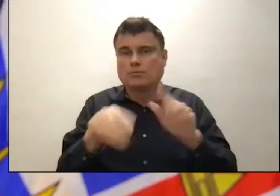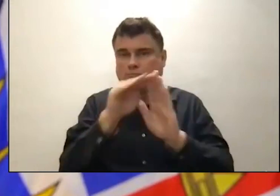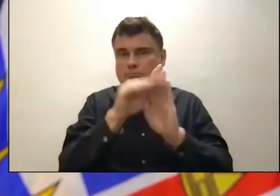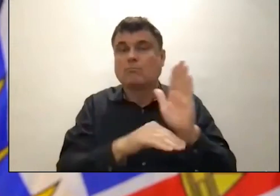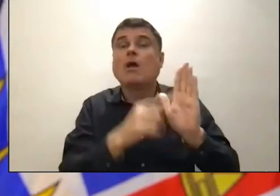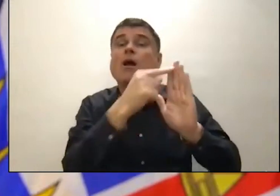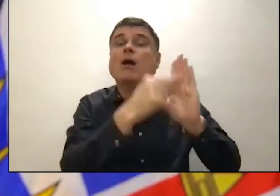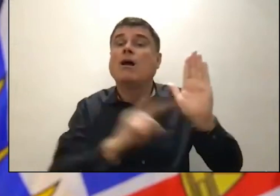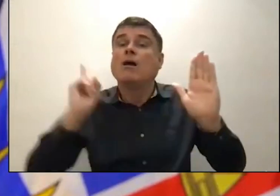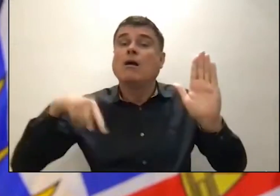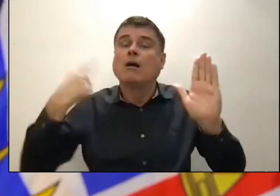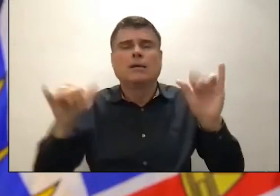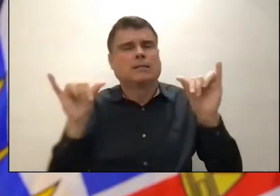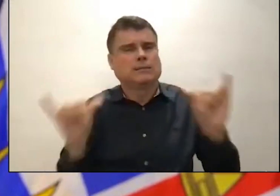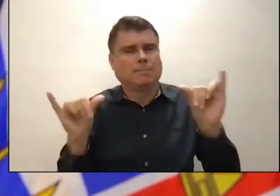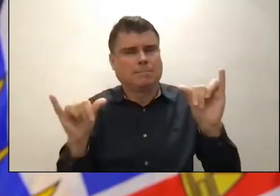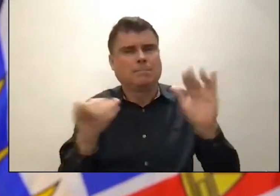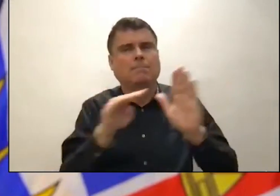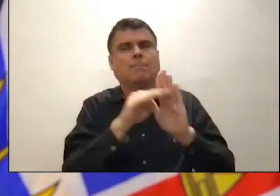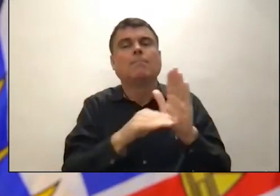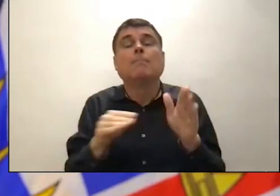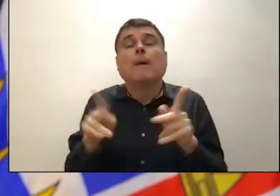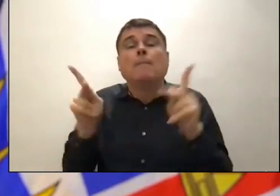with people who are vaccinated.